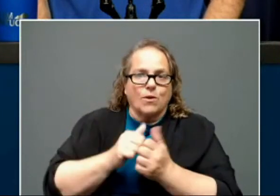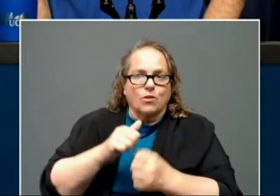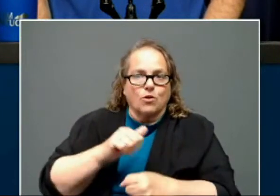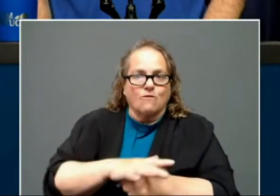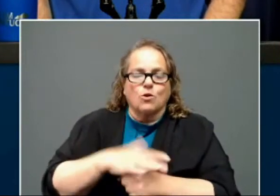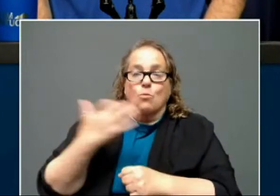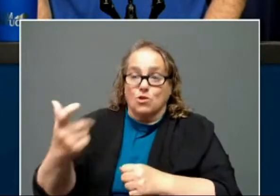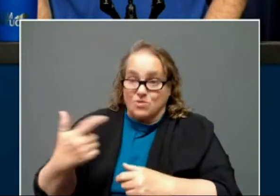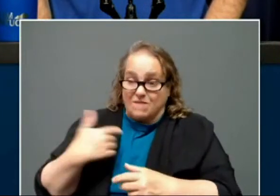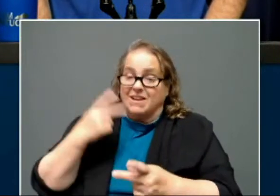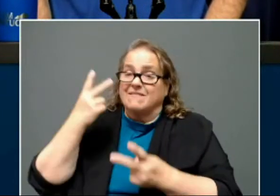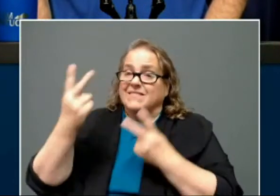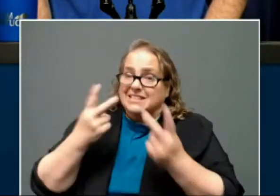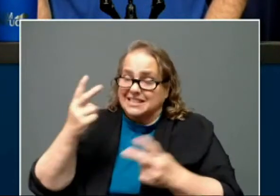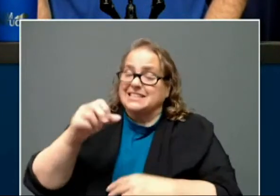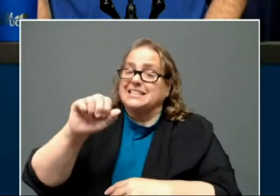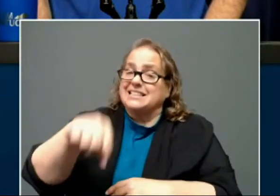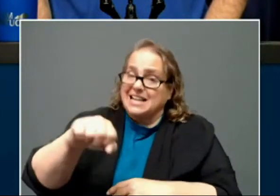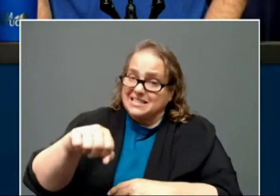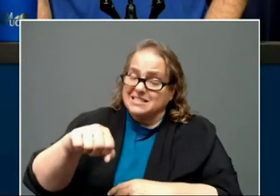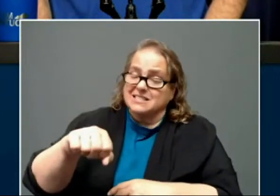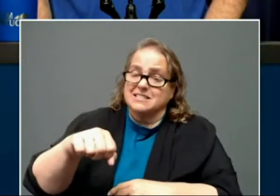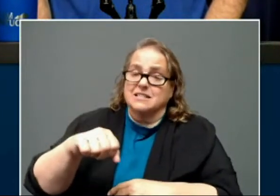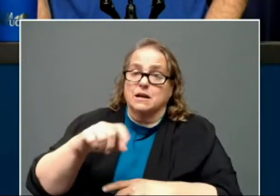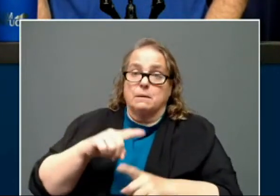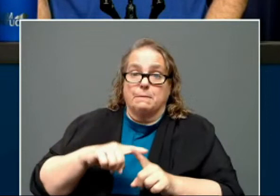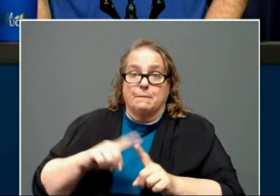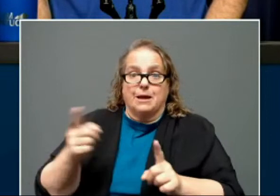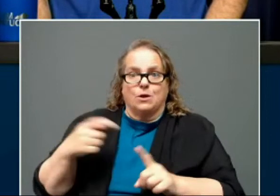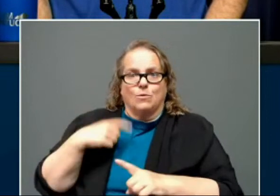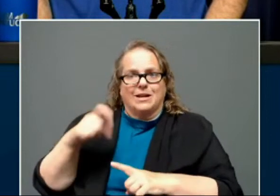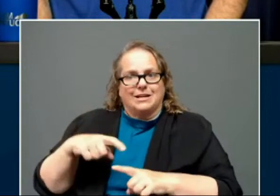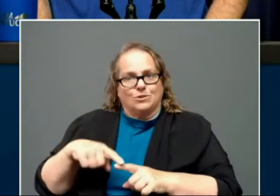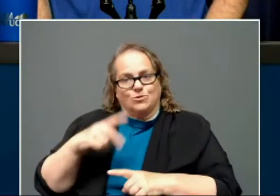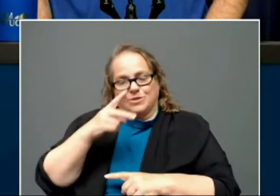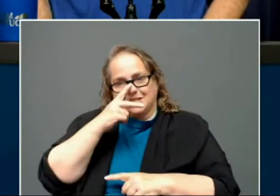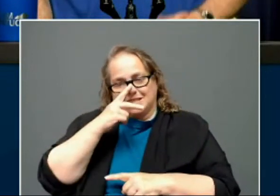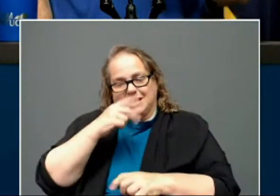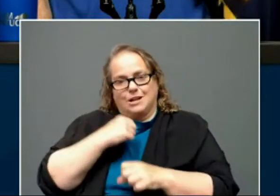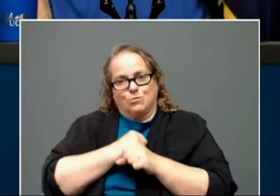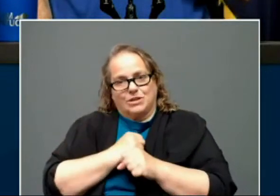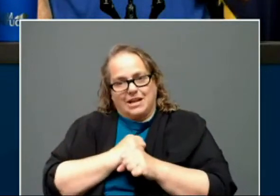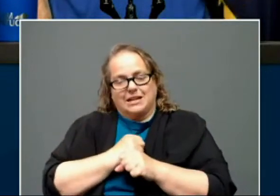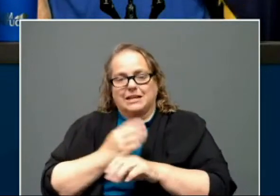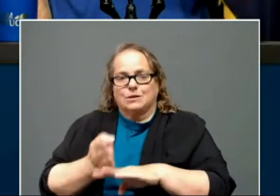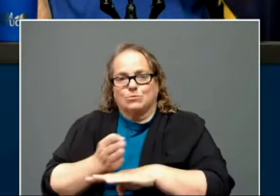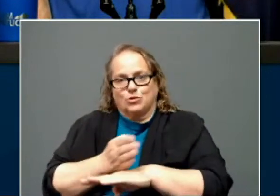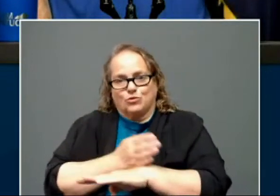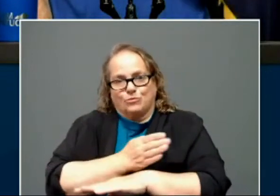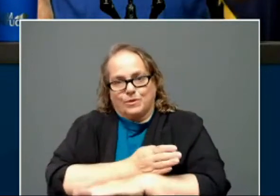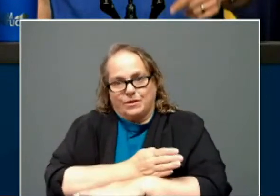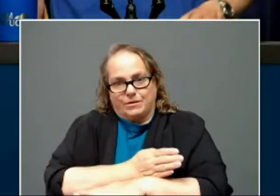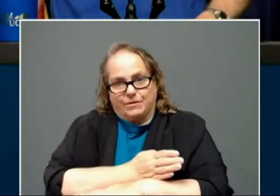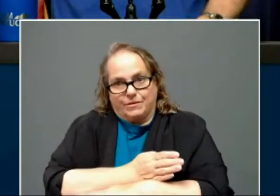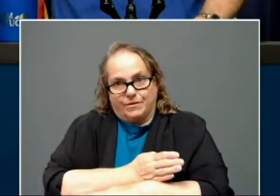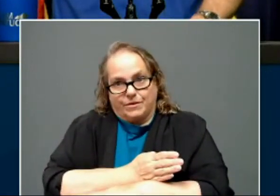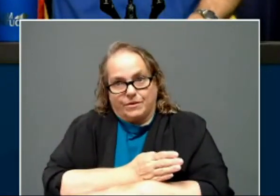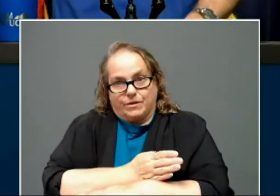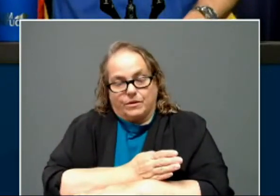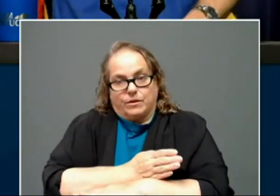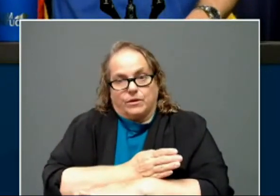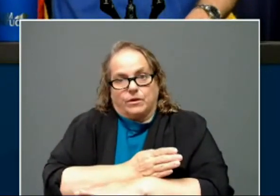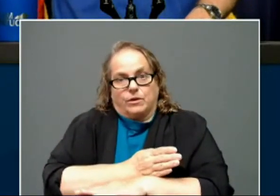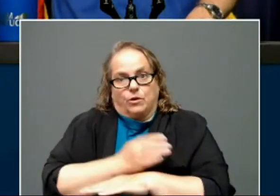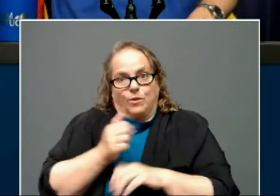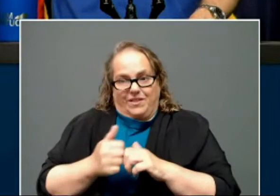haven't had in so long, but we need to see some improvement based on the increase in cases